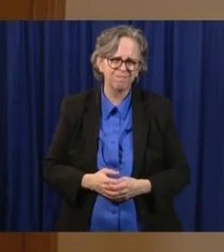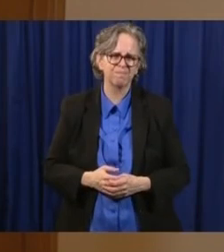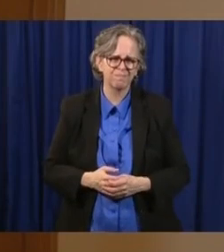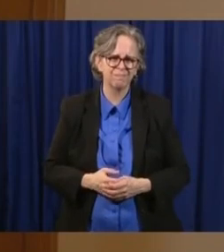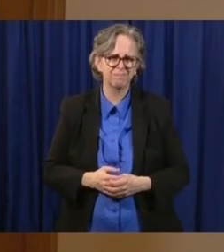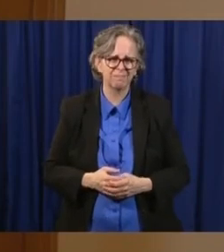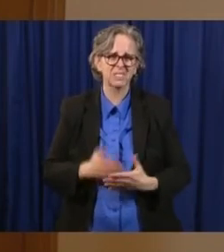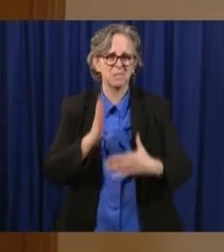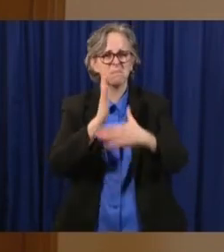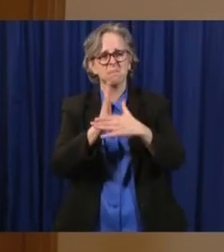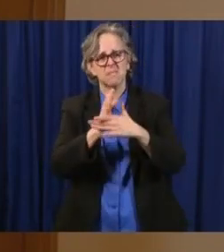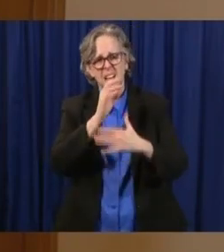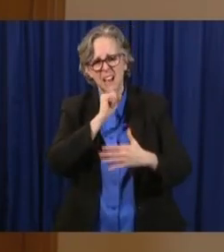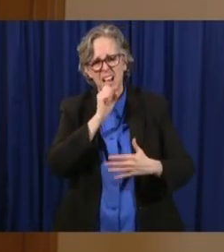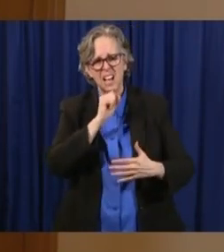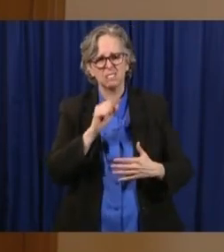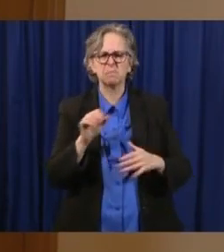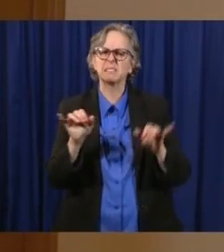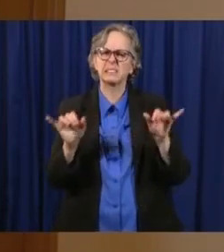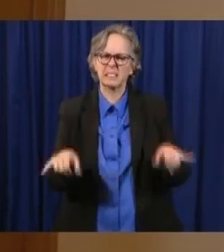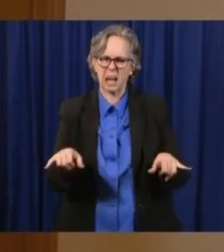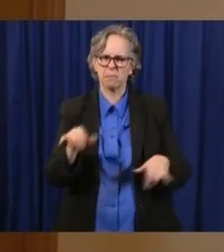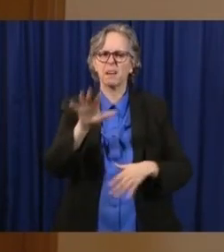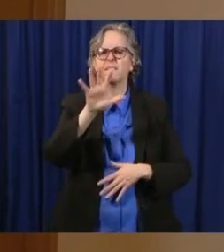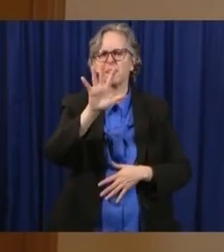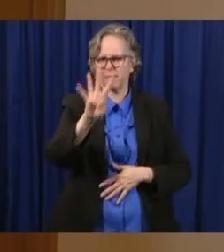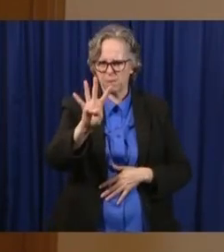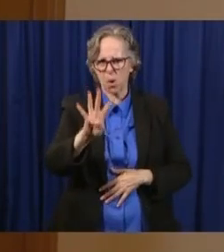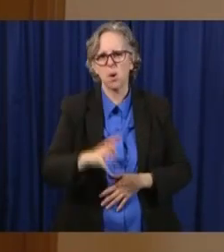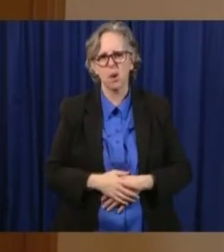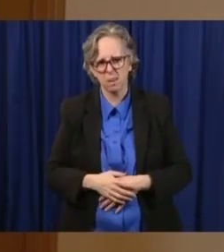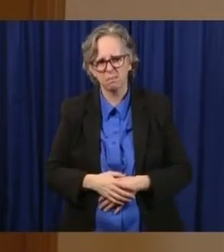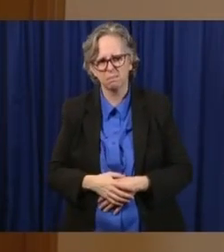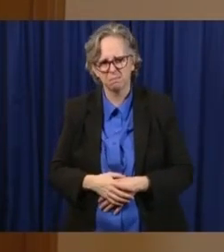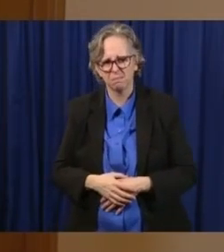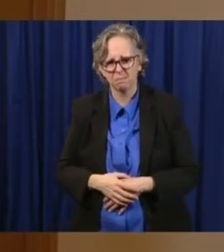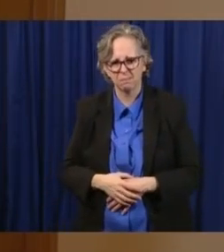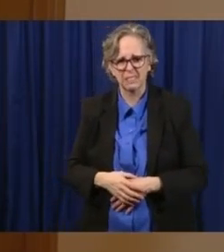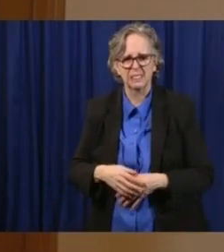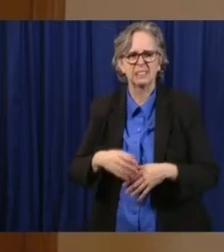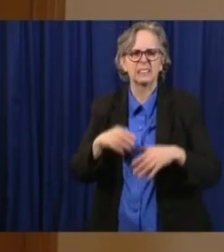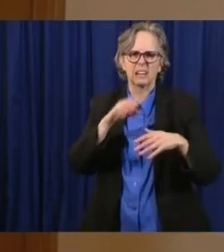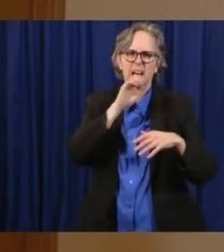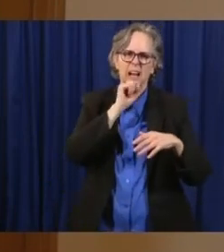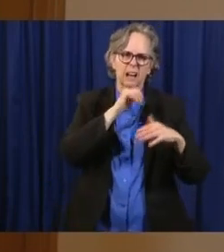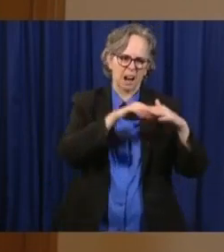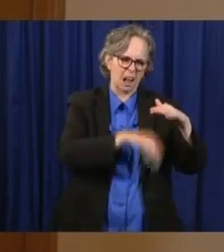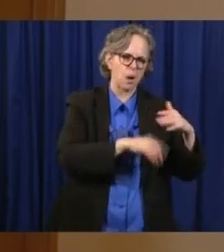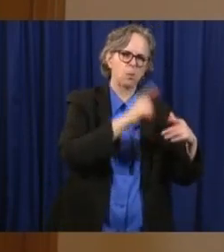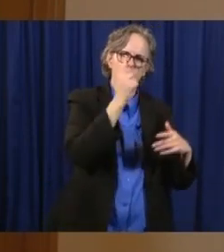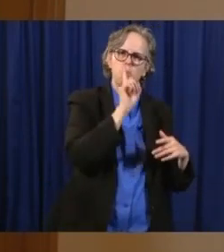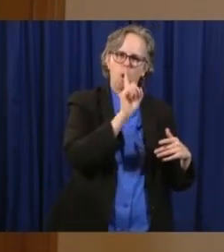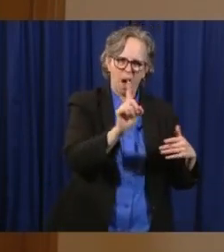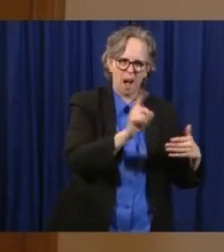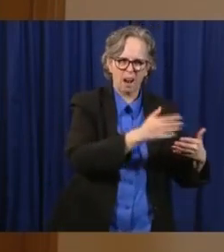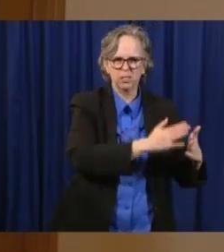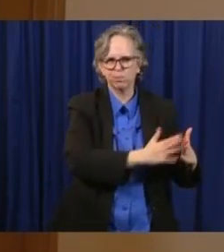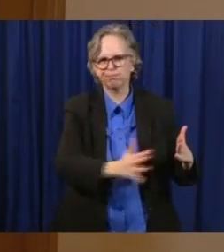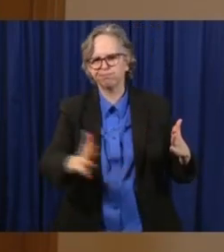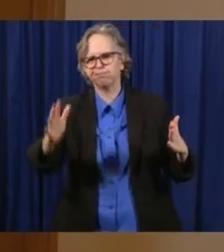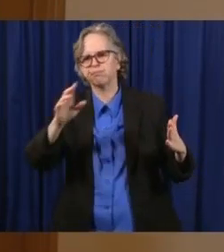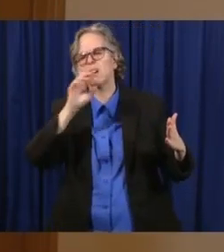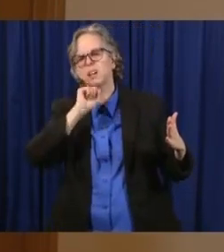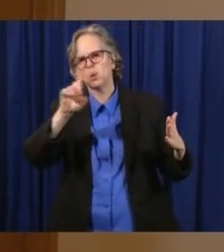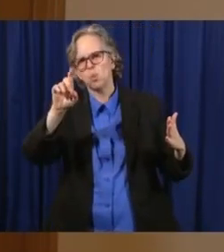age of illness at 54. Our age range still less than a year age to